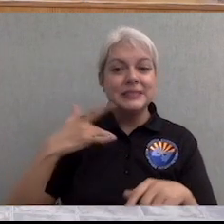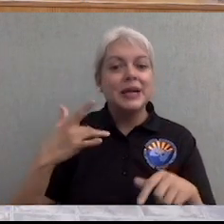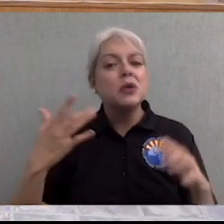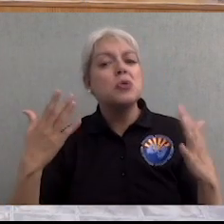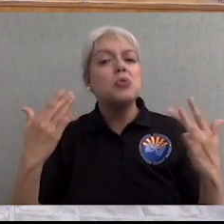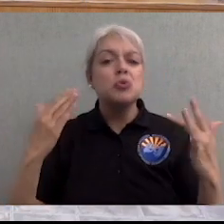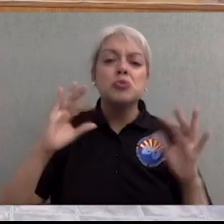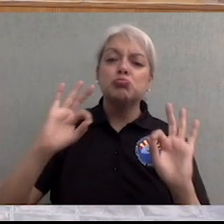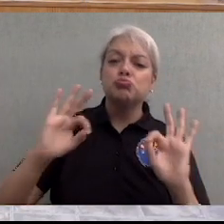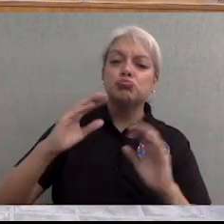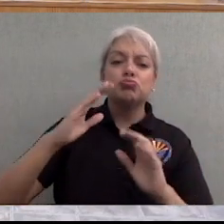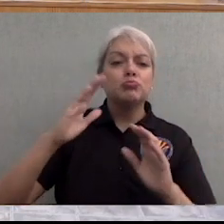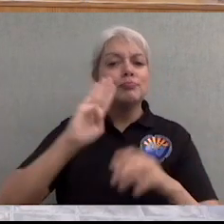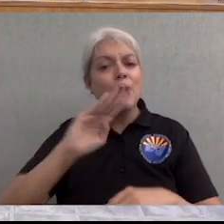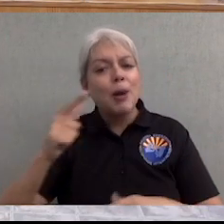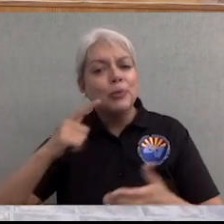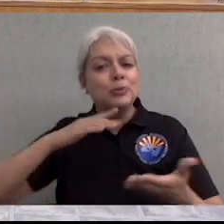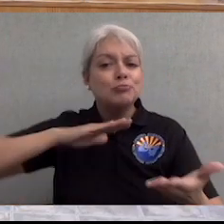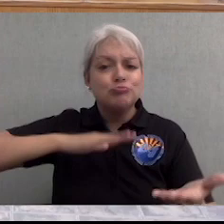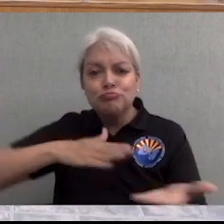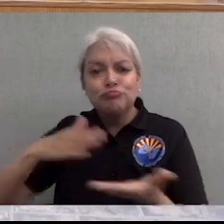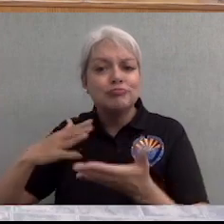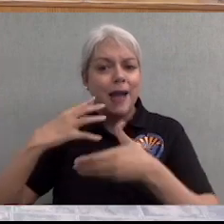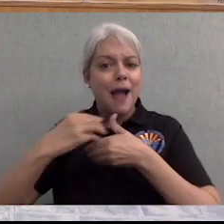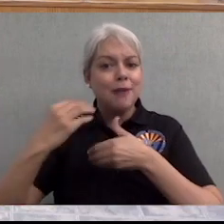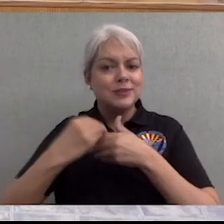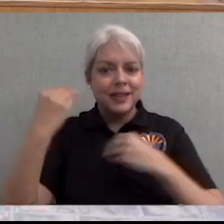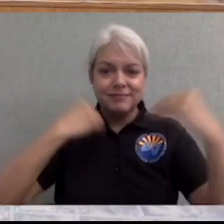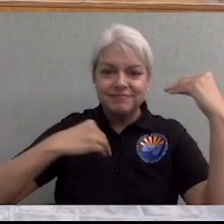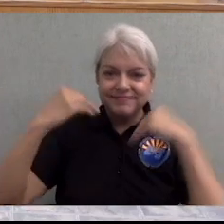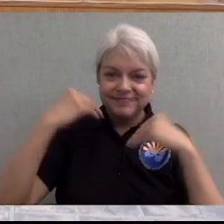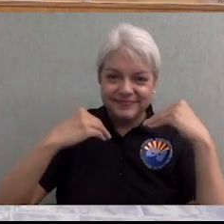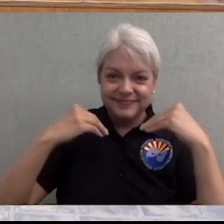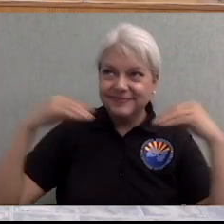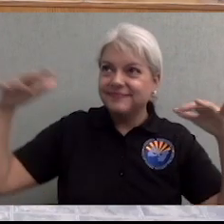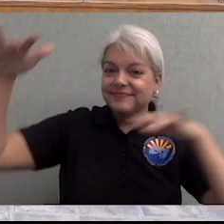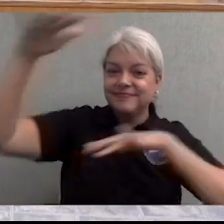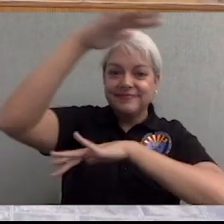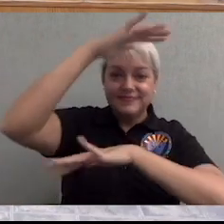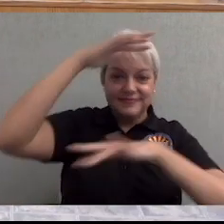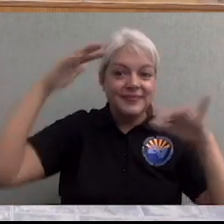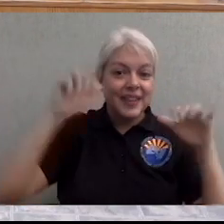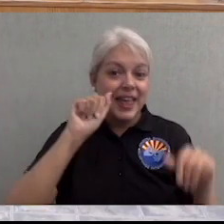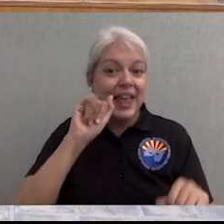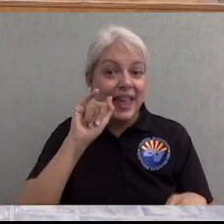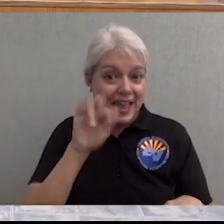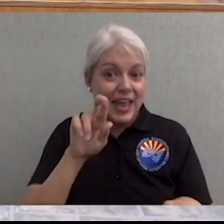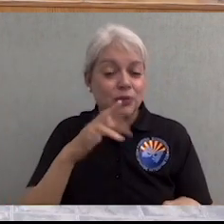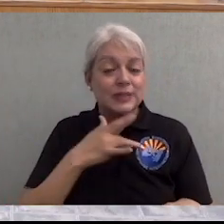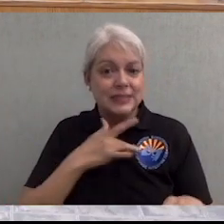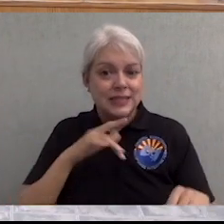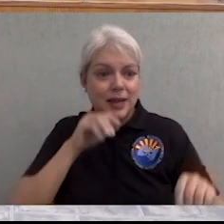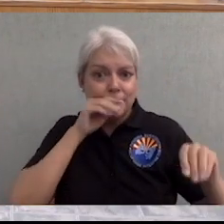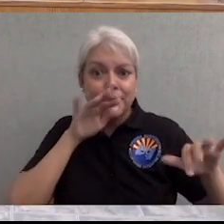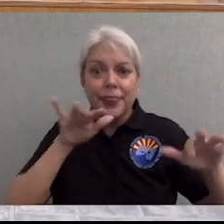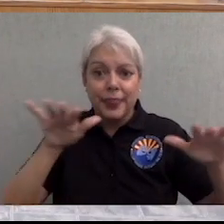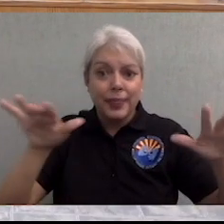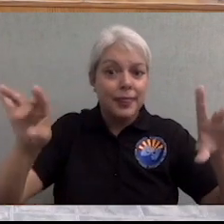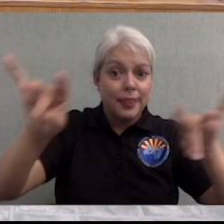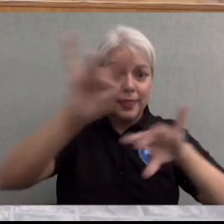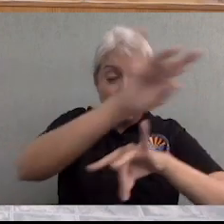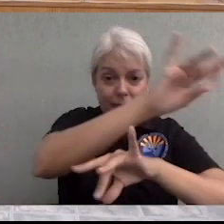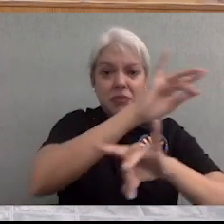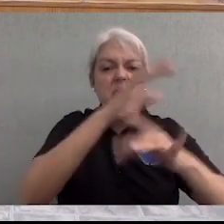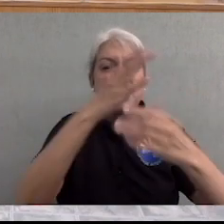not an enclosed space. The virus is still transmitted by the air in droplets. So it was easier for it to be dissipated and you had less contact